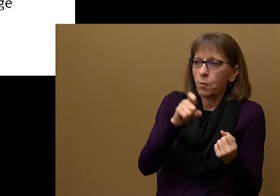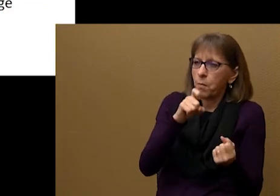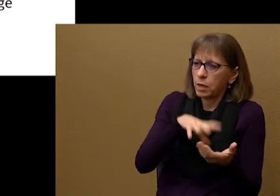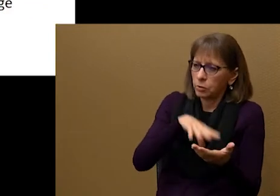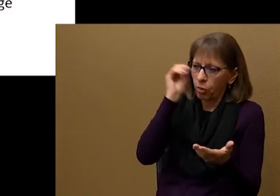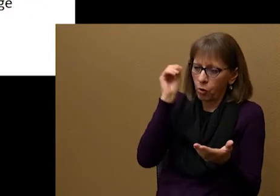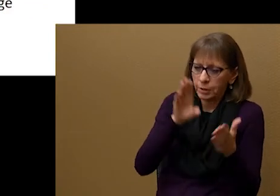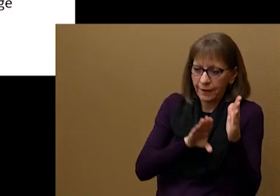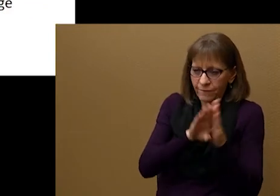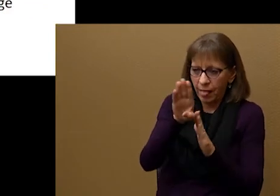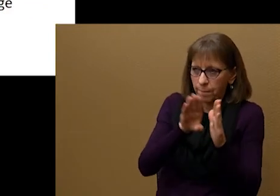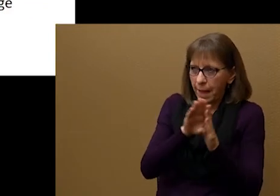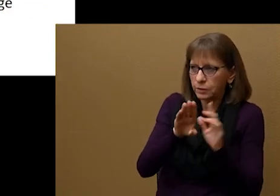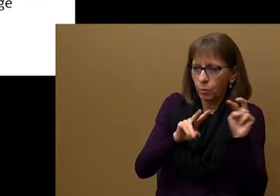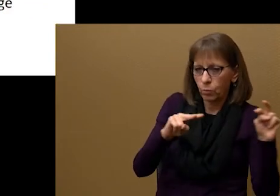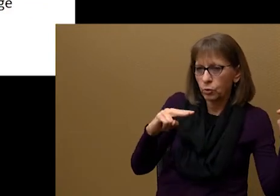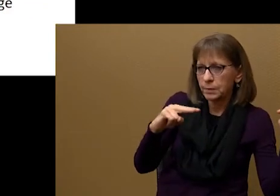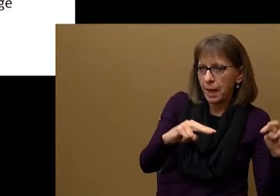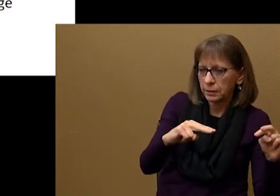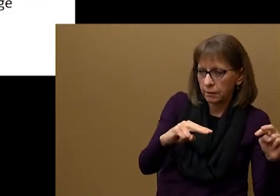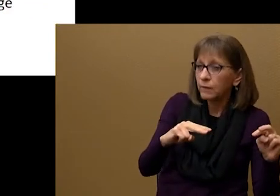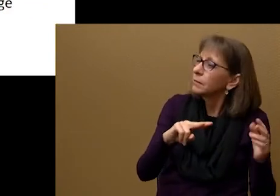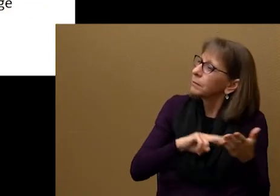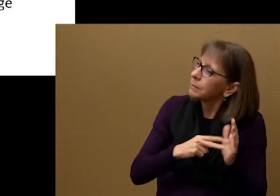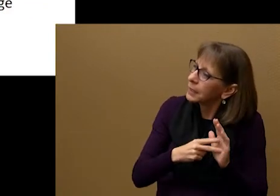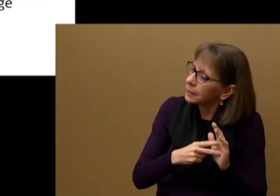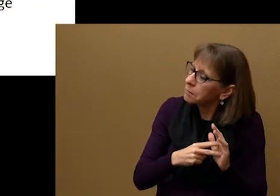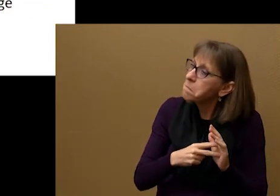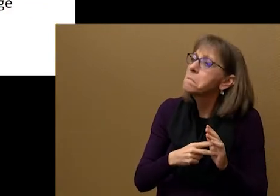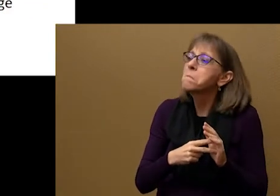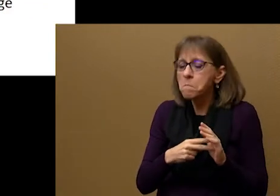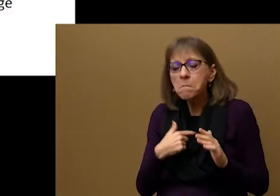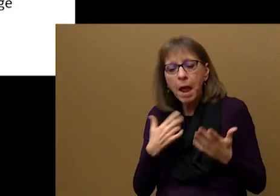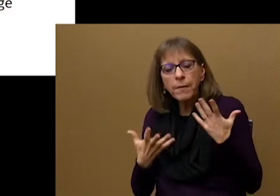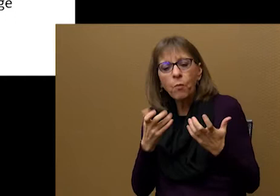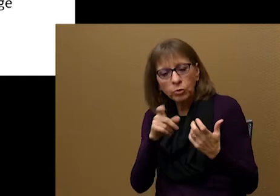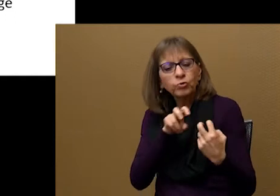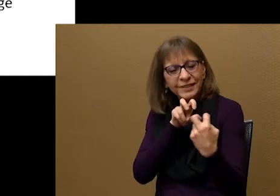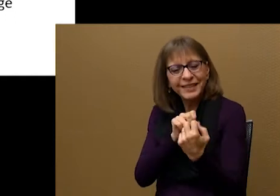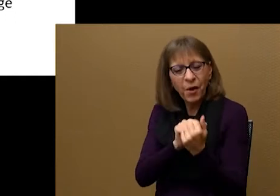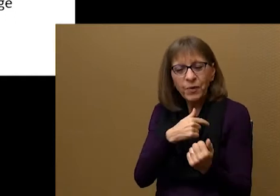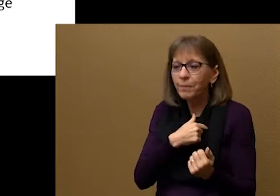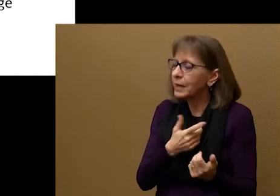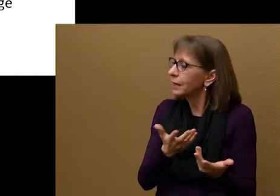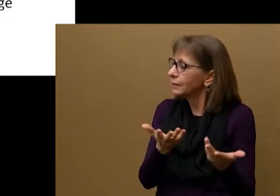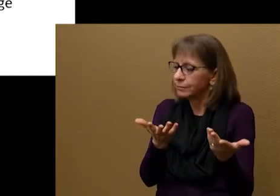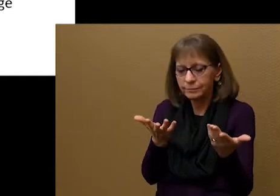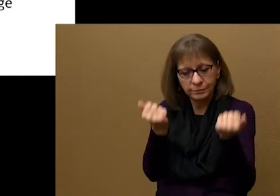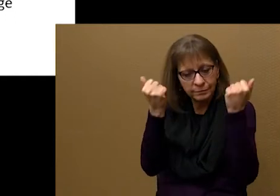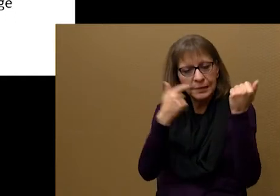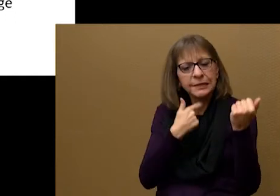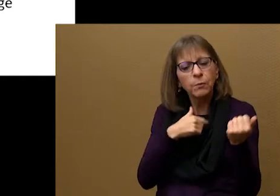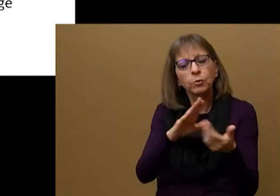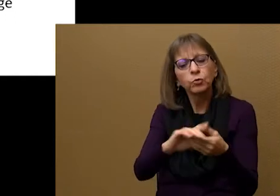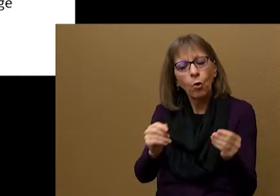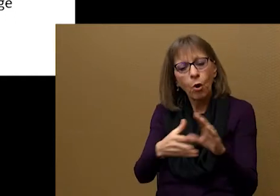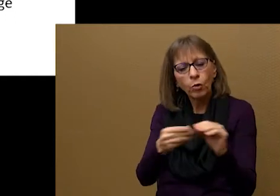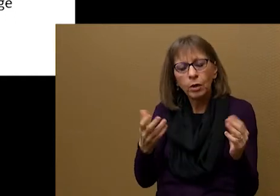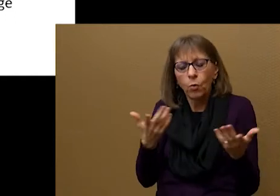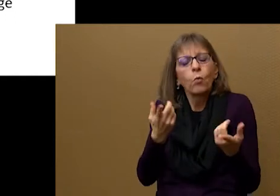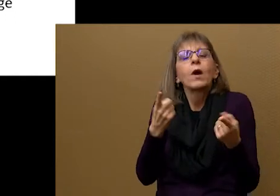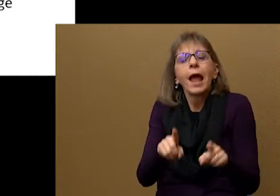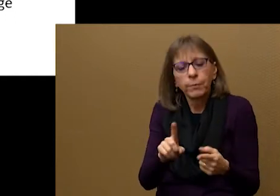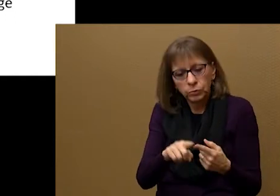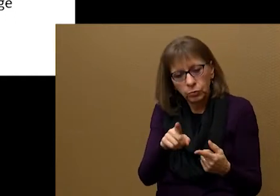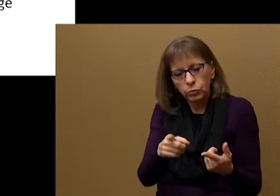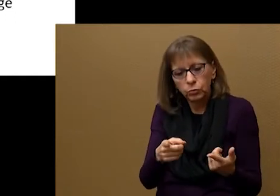deaf mental health, you must learn a developmental perspective. In other words, I might want you to sit down with me and just tell